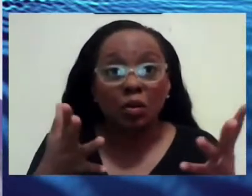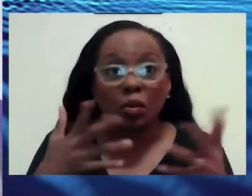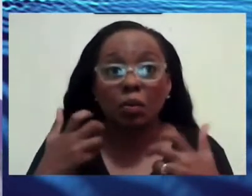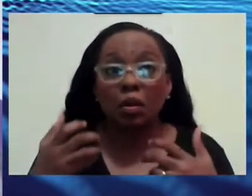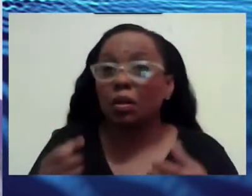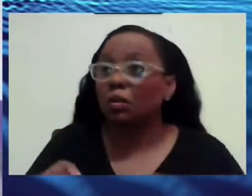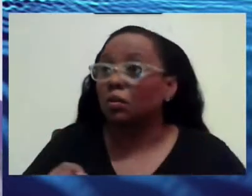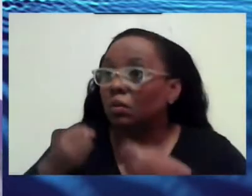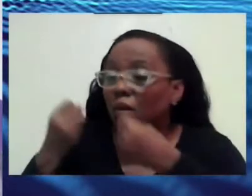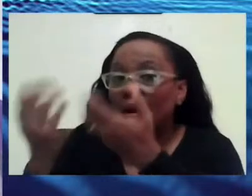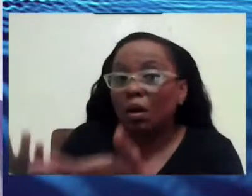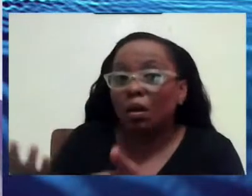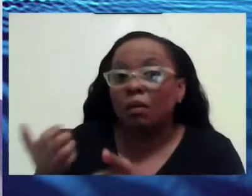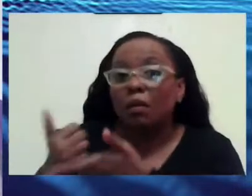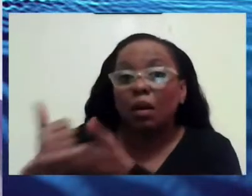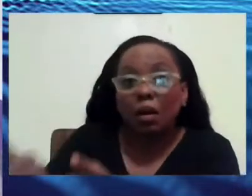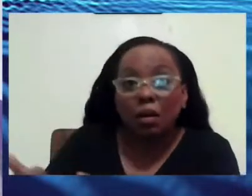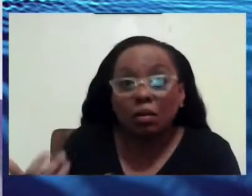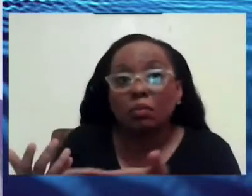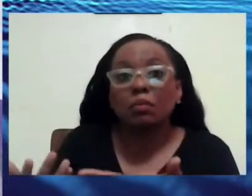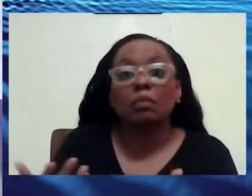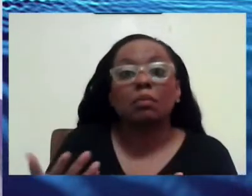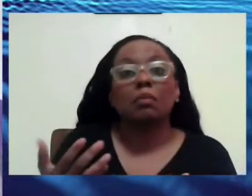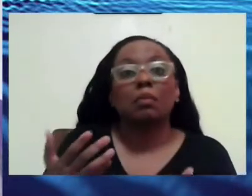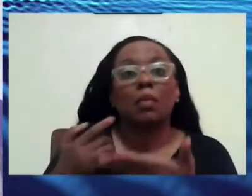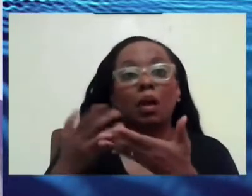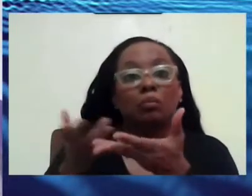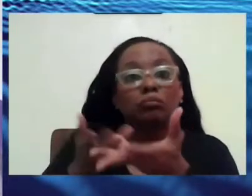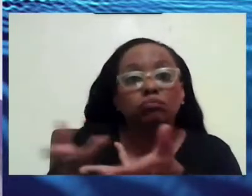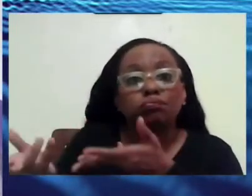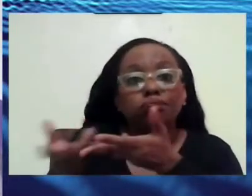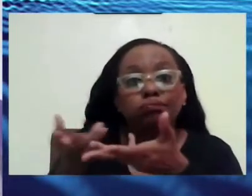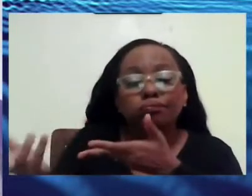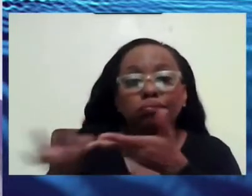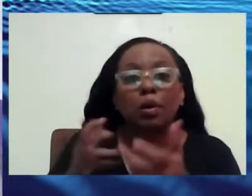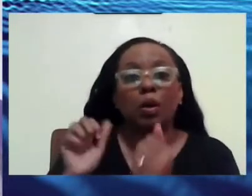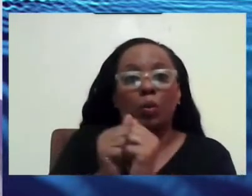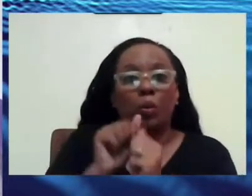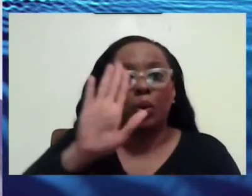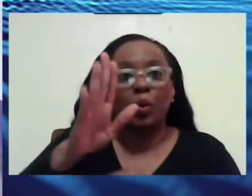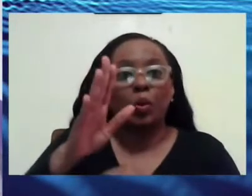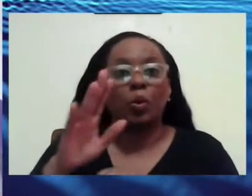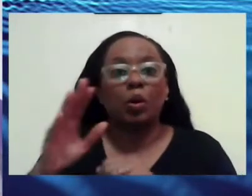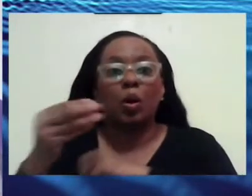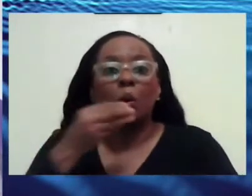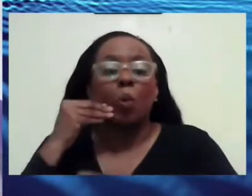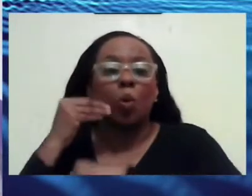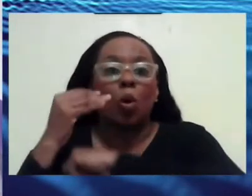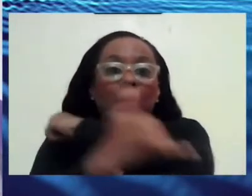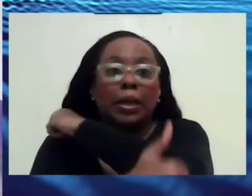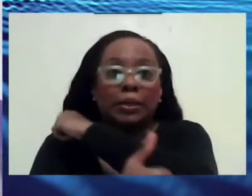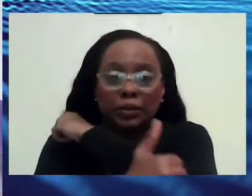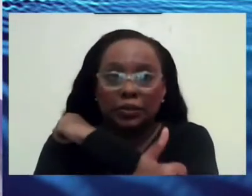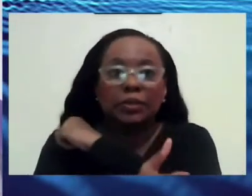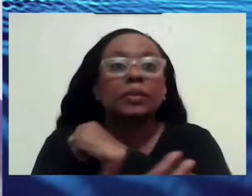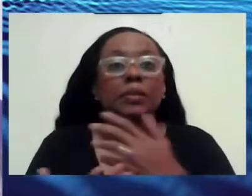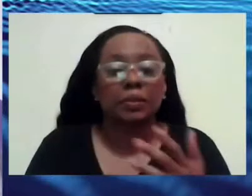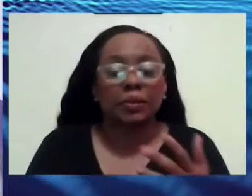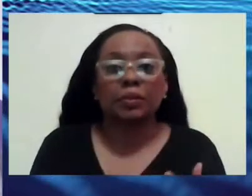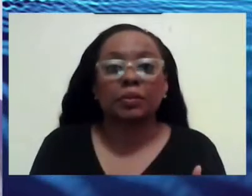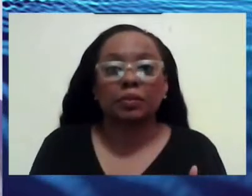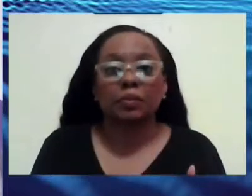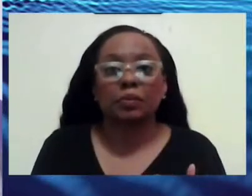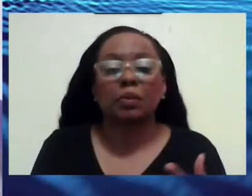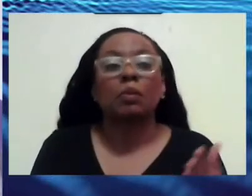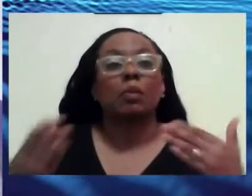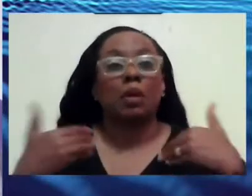items, please have a conversation with your national disaster coordinators. We have mechanisms in place through our